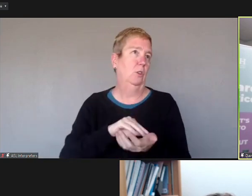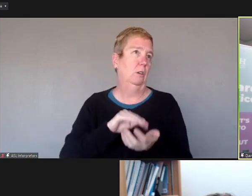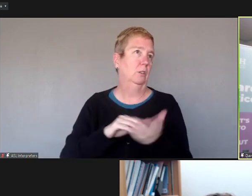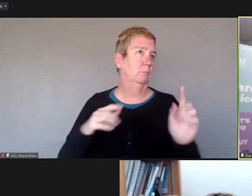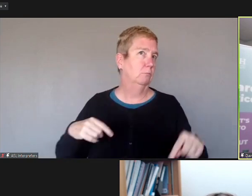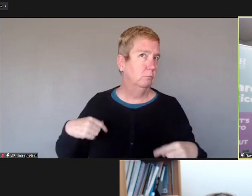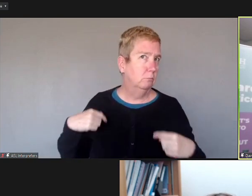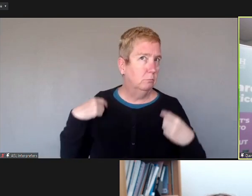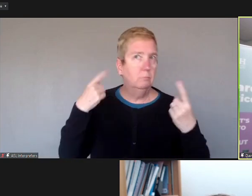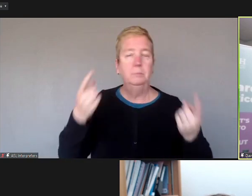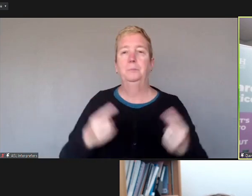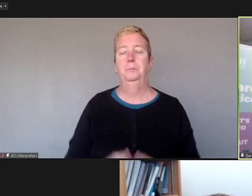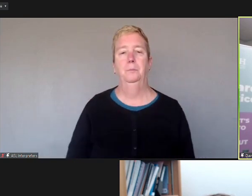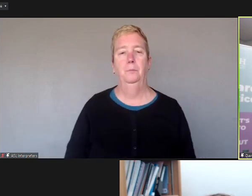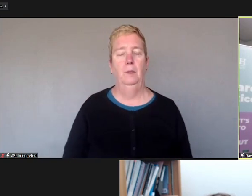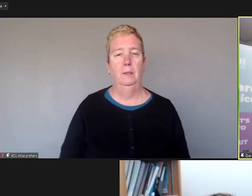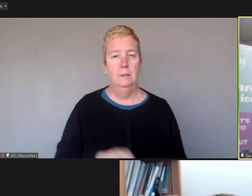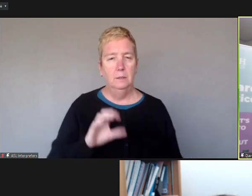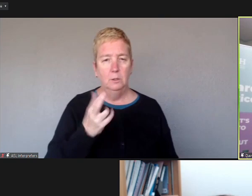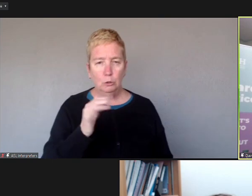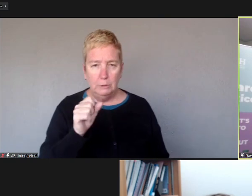know, anything else, Christine?